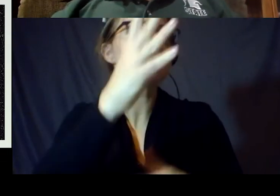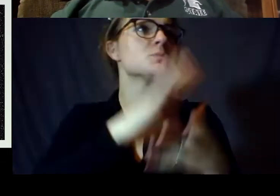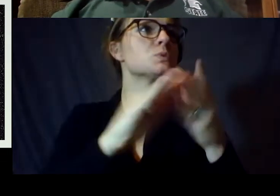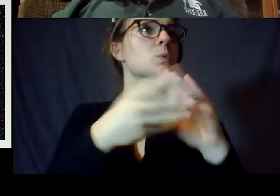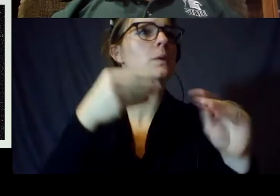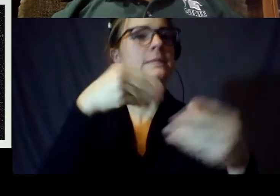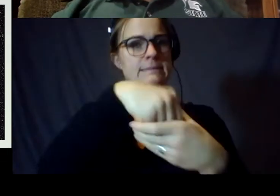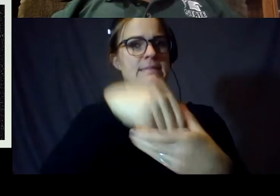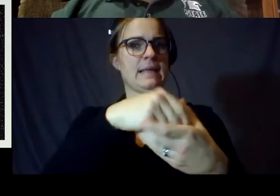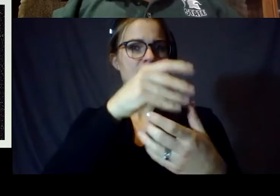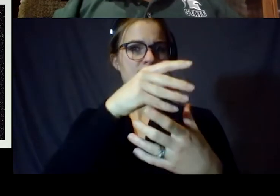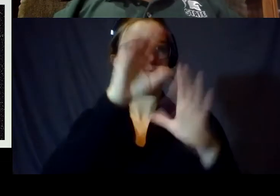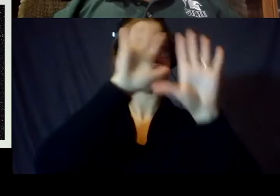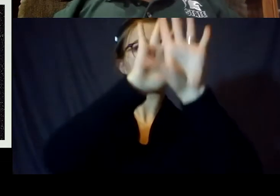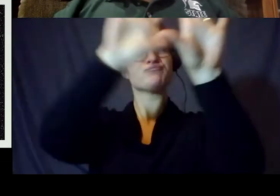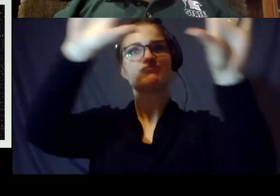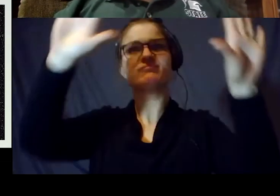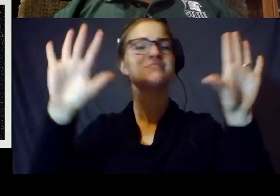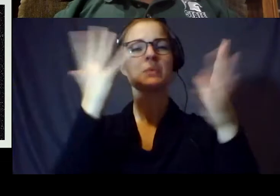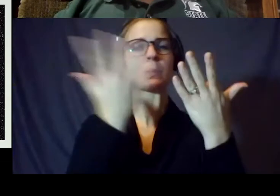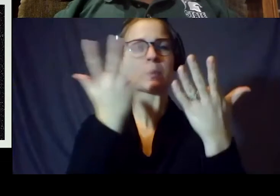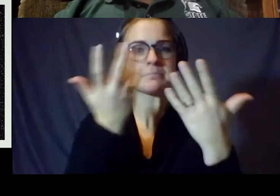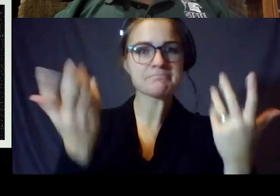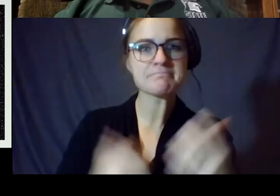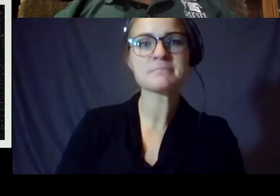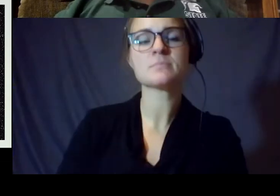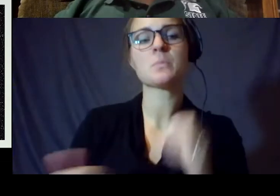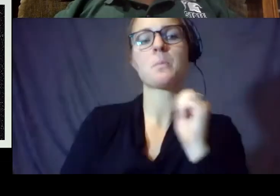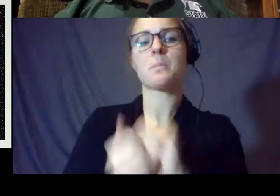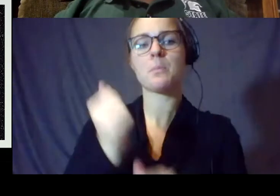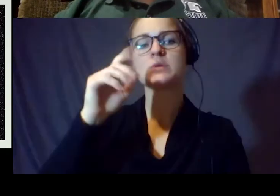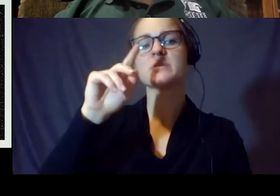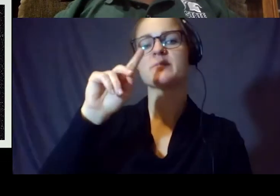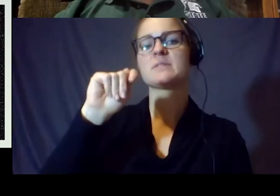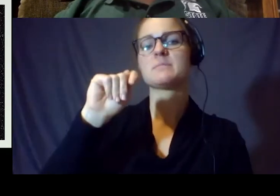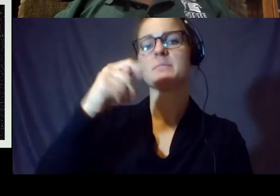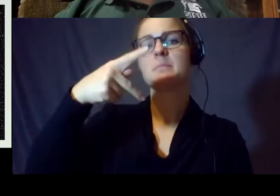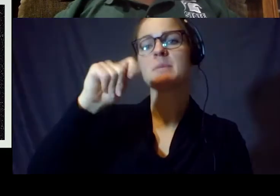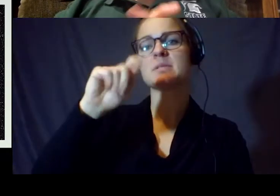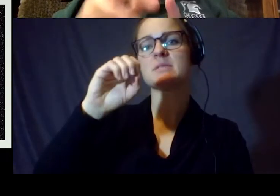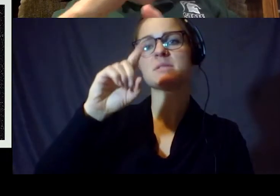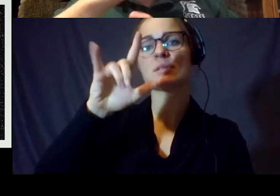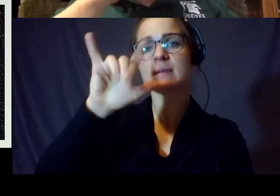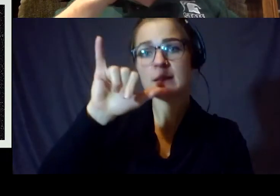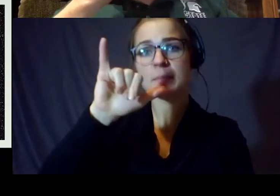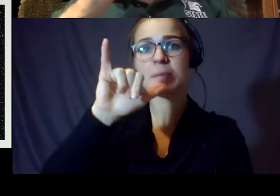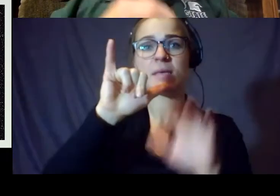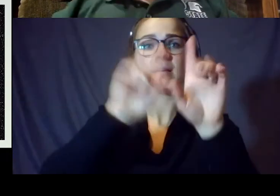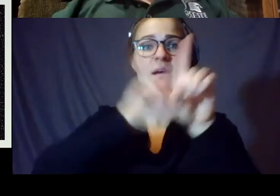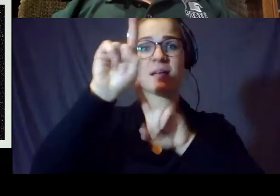Well, most of Ptolemy's constellations have a legend associated with